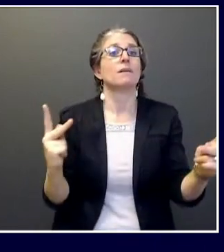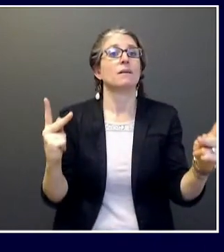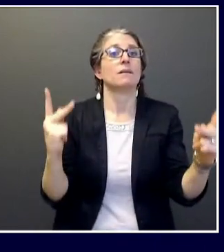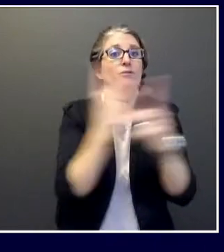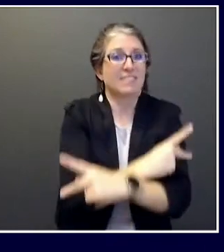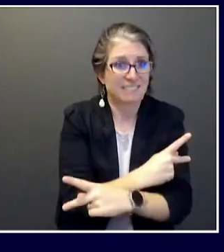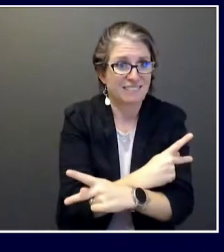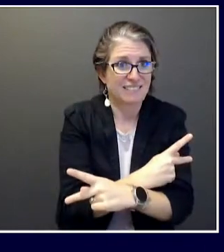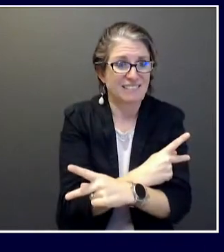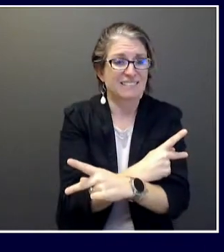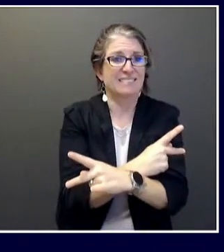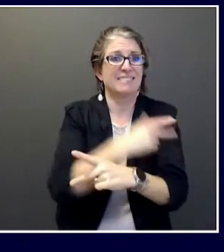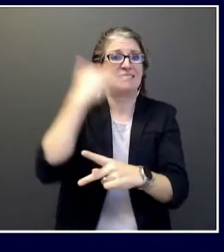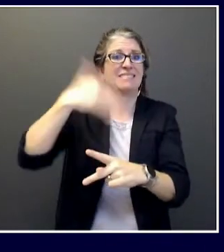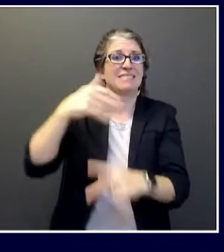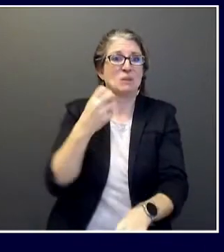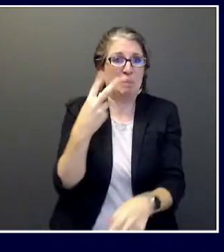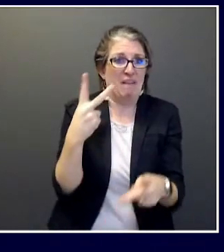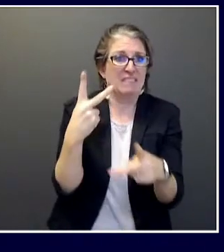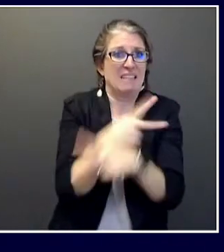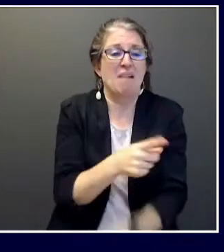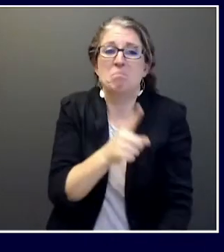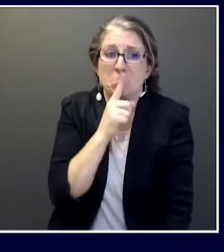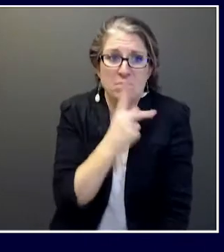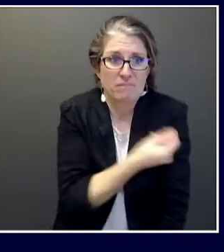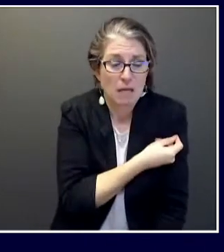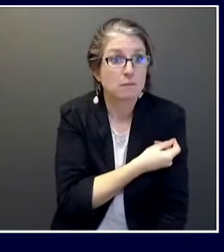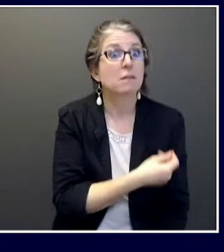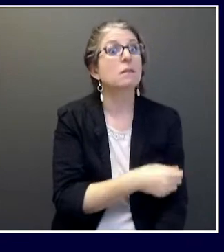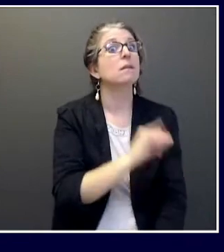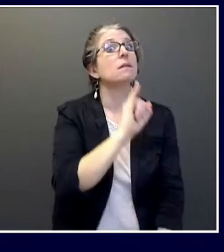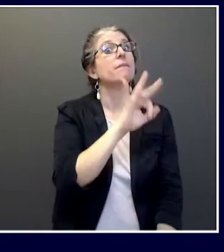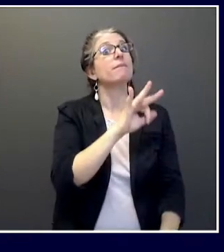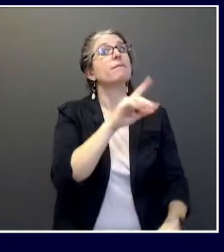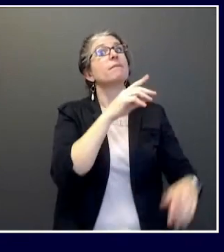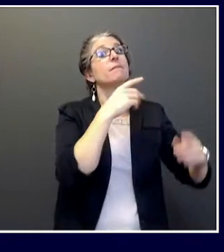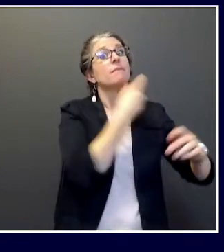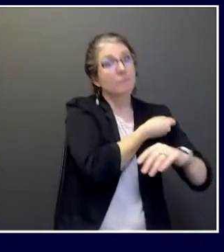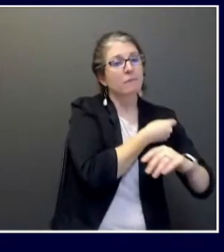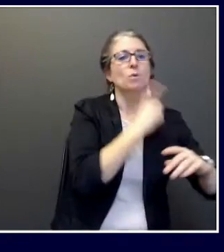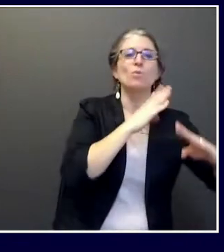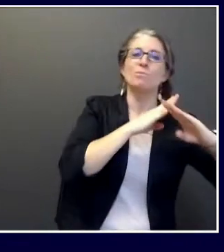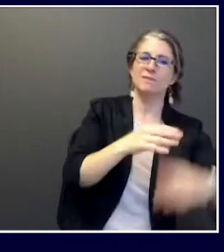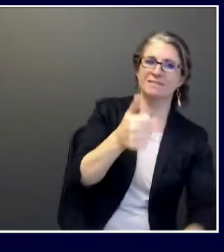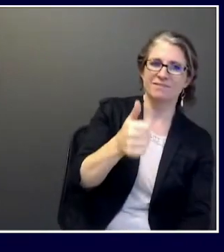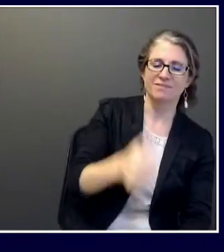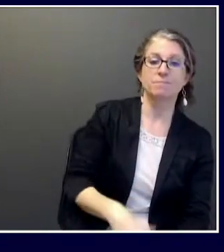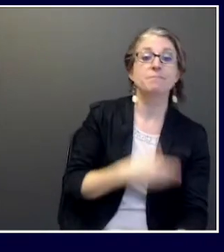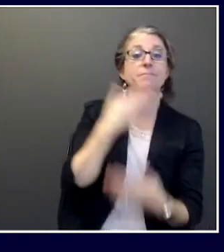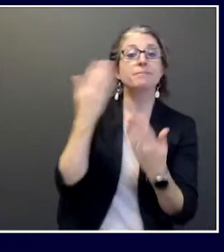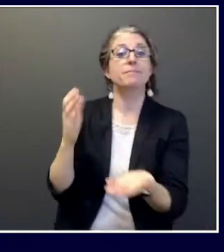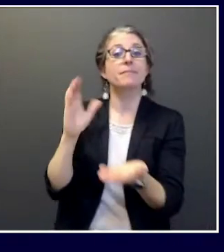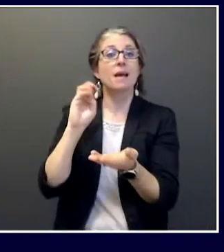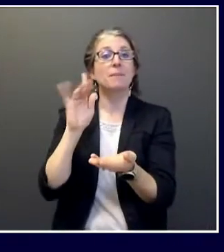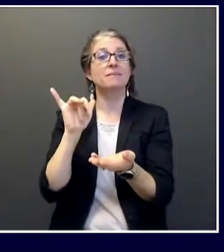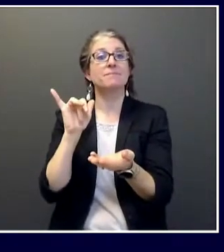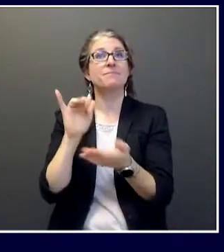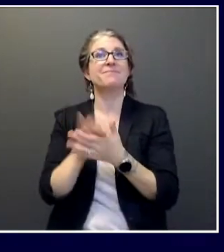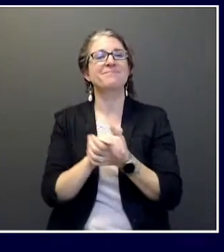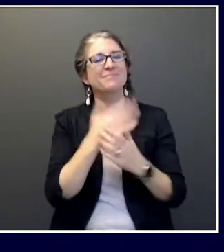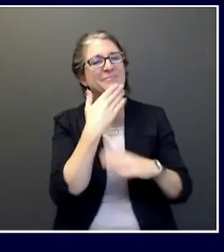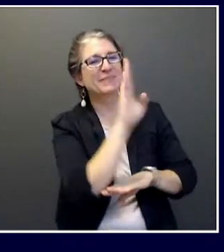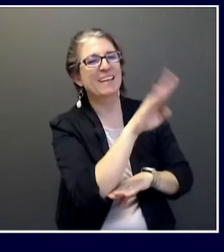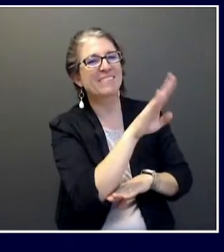Let me go to Emily Bader at the Sun Journal next. Hi, good afternoon. So I wanted to go back to